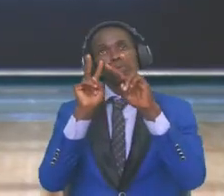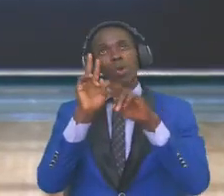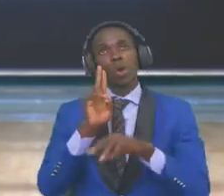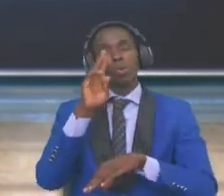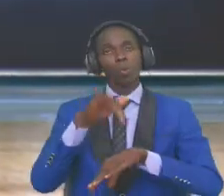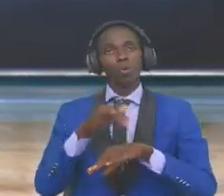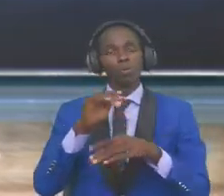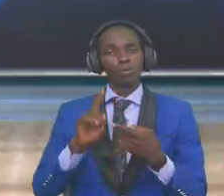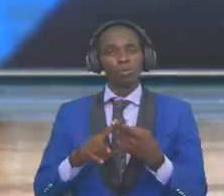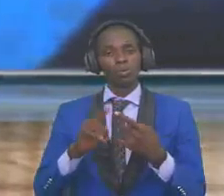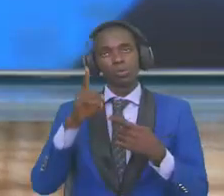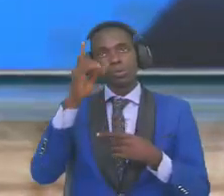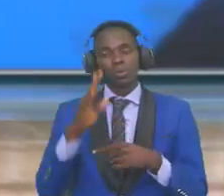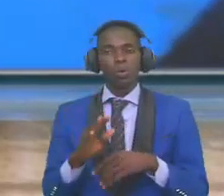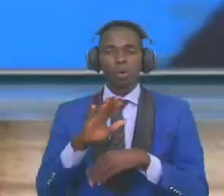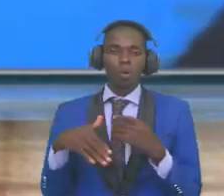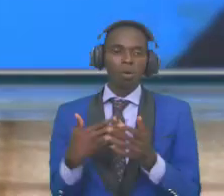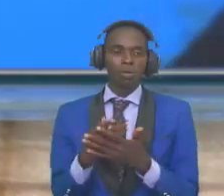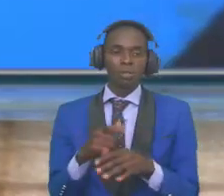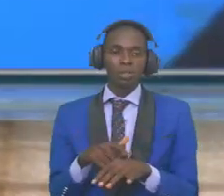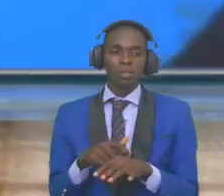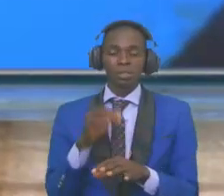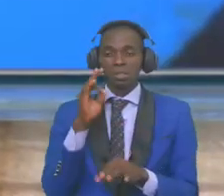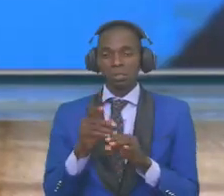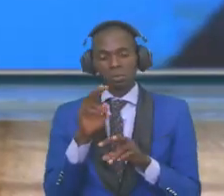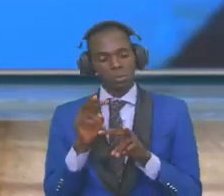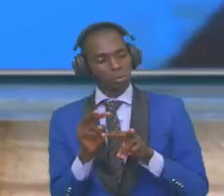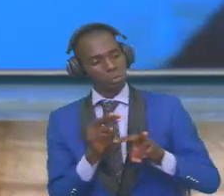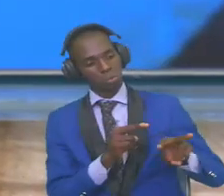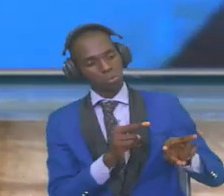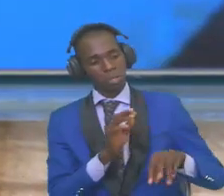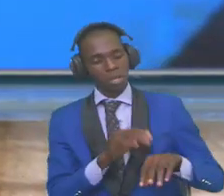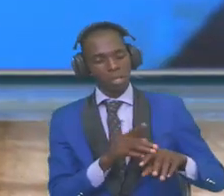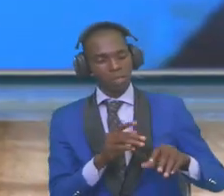time. If you're looking at this, by the way, you cannot